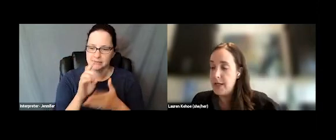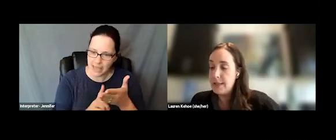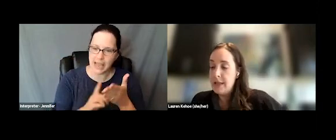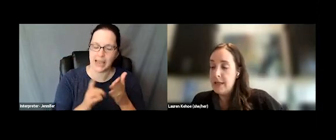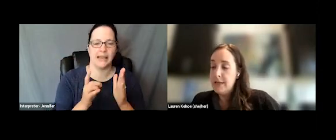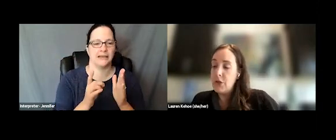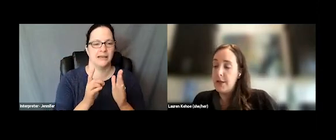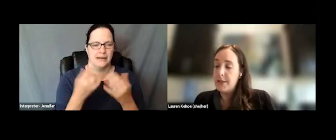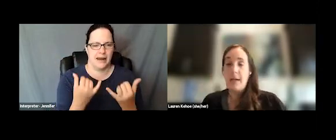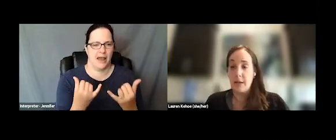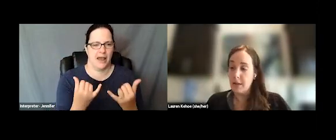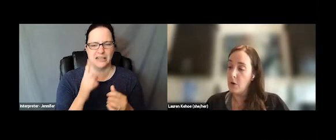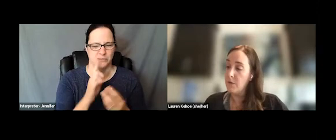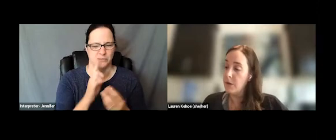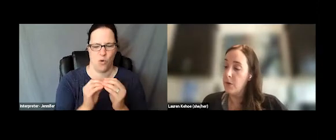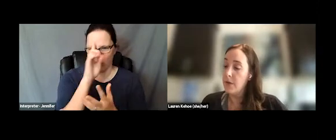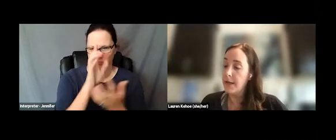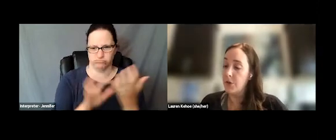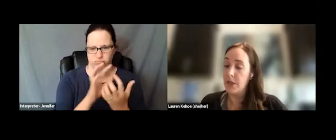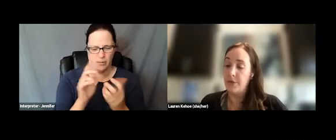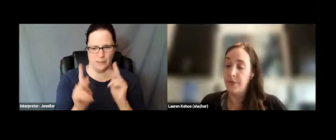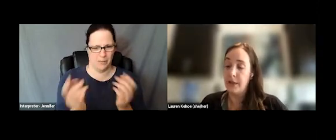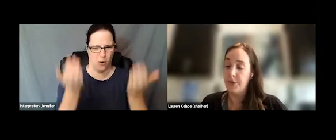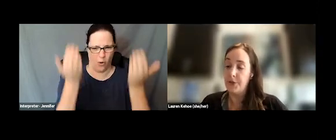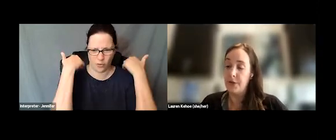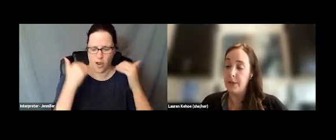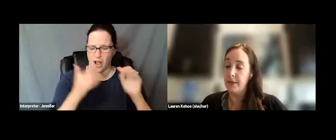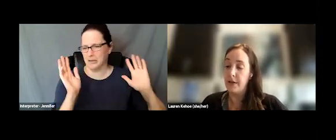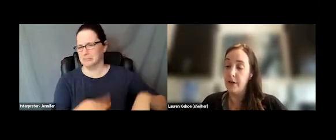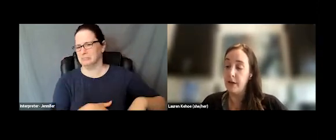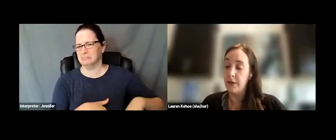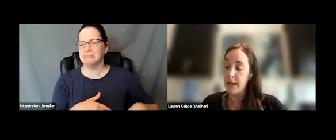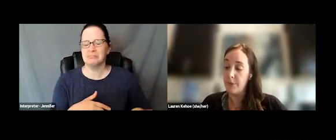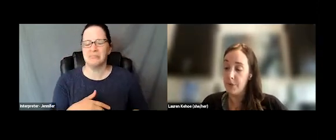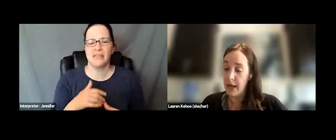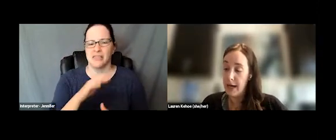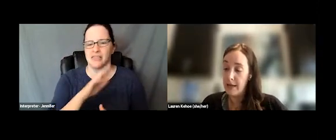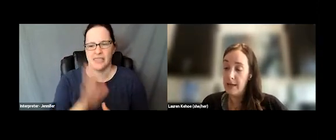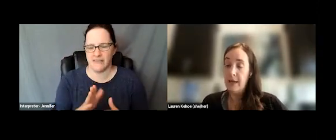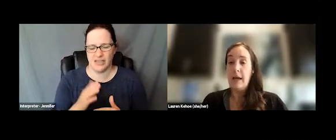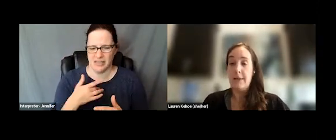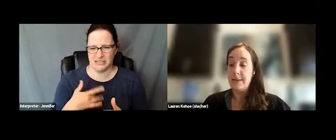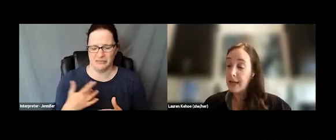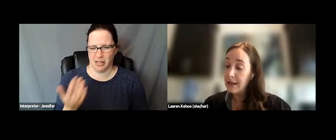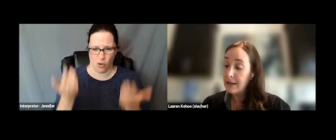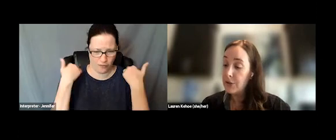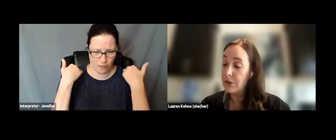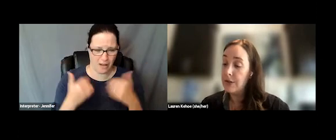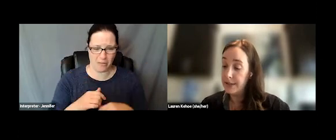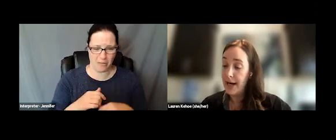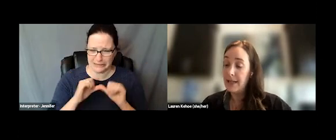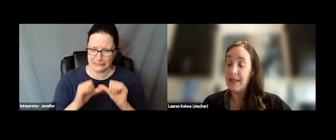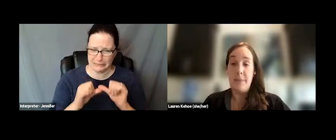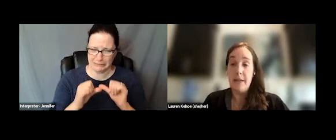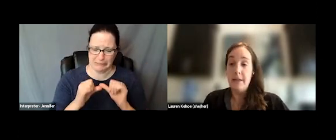disorganized ways. This causes a cognitive overload and a stressful feeling for students that they are never going to get through the guide. And then second,